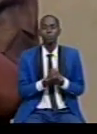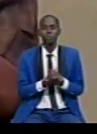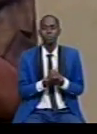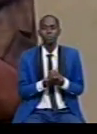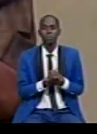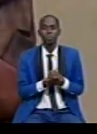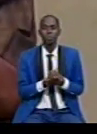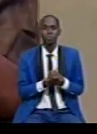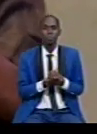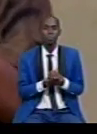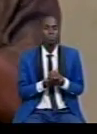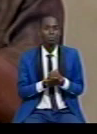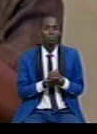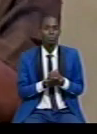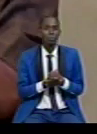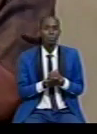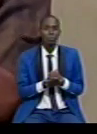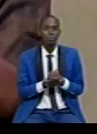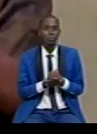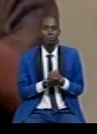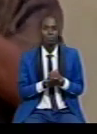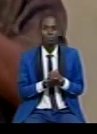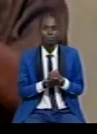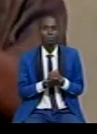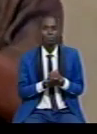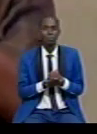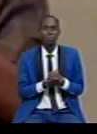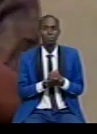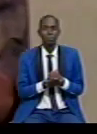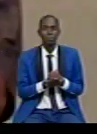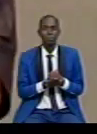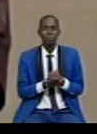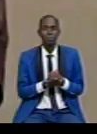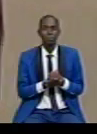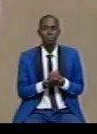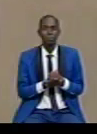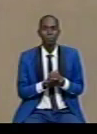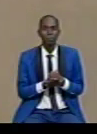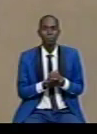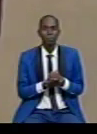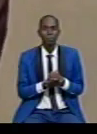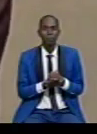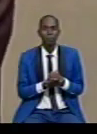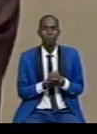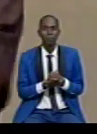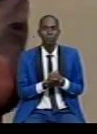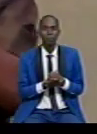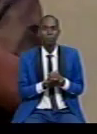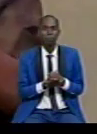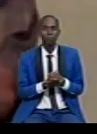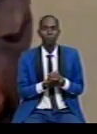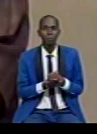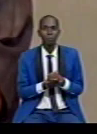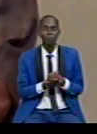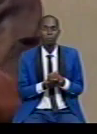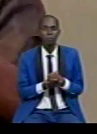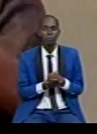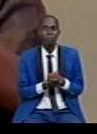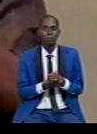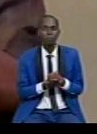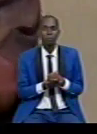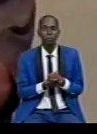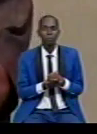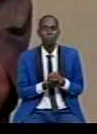buy in the quantity. I now left there, started coming. Then I started seeing people buying things in the show. I